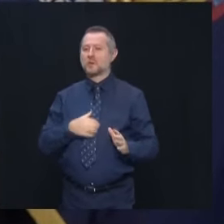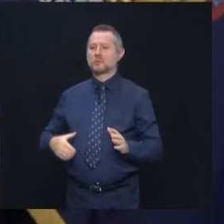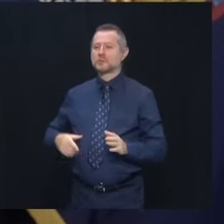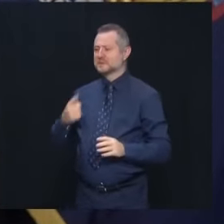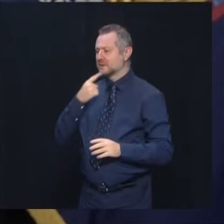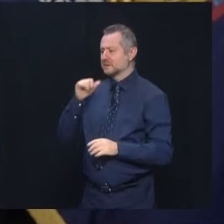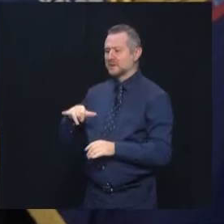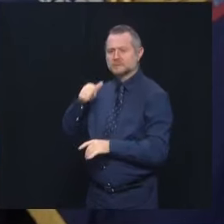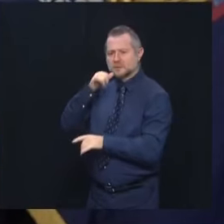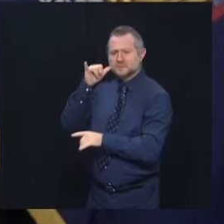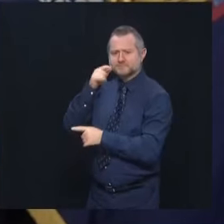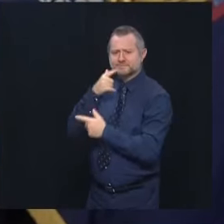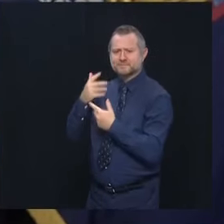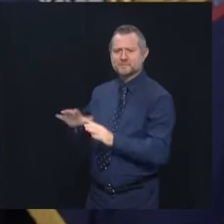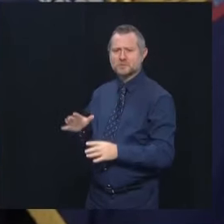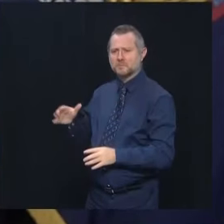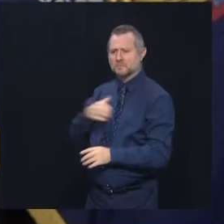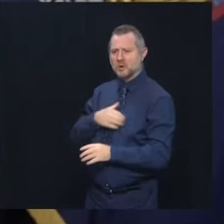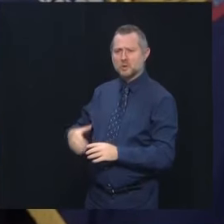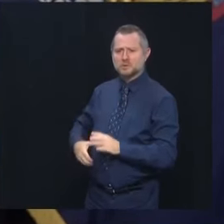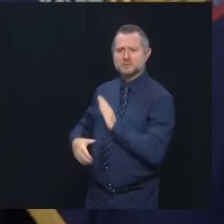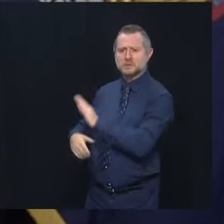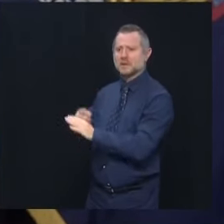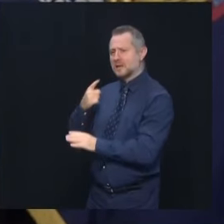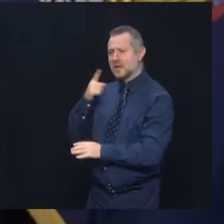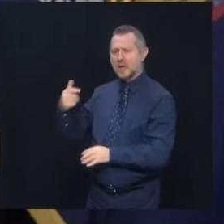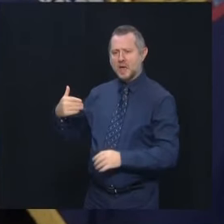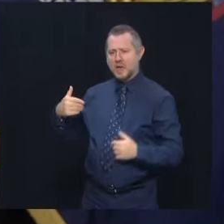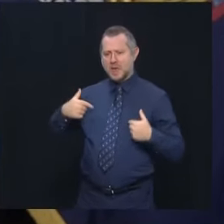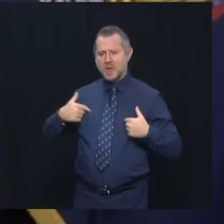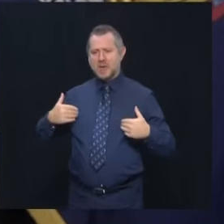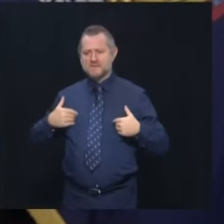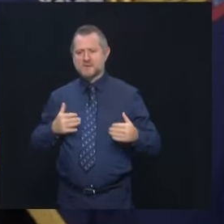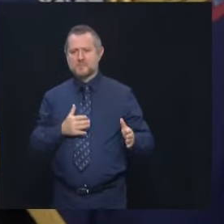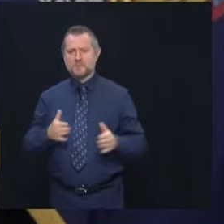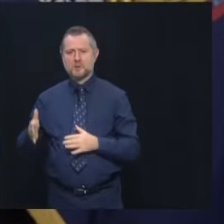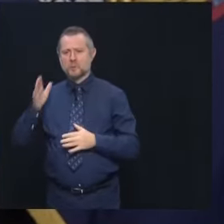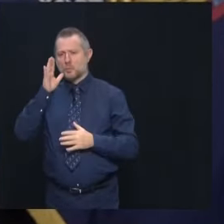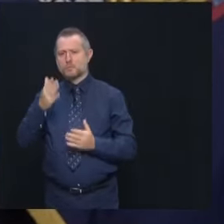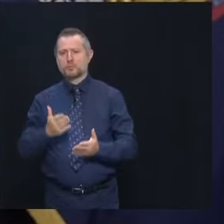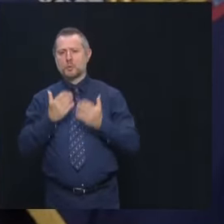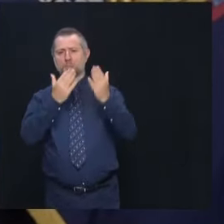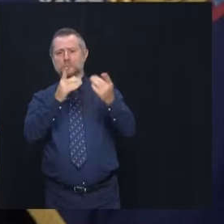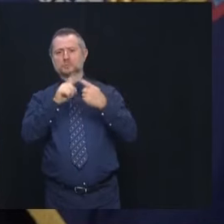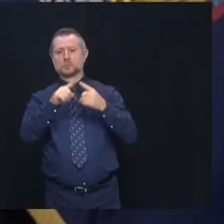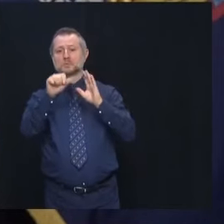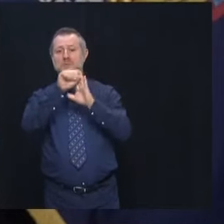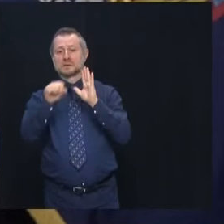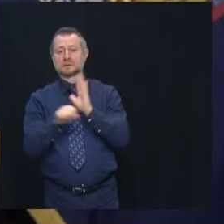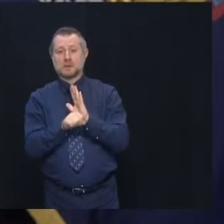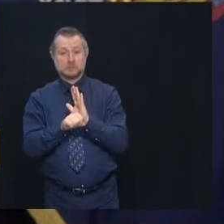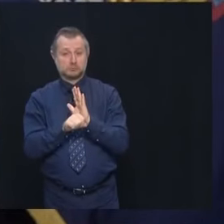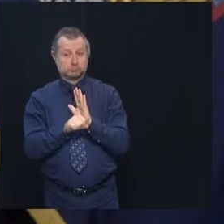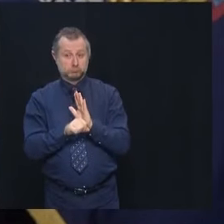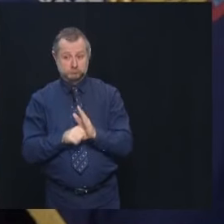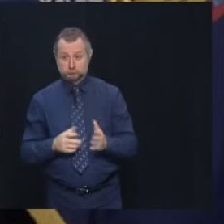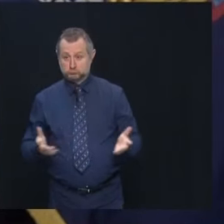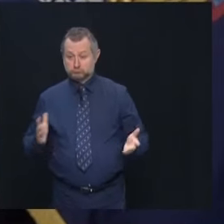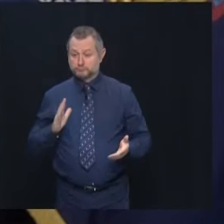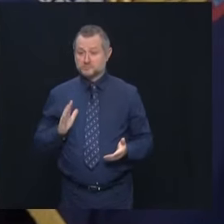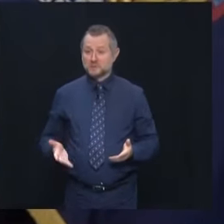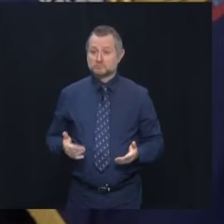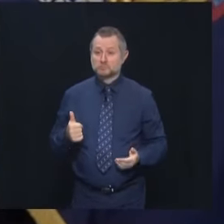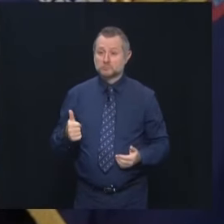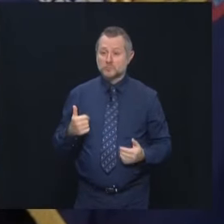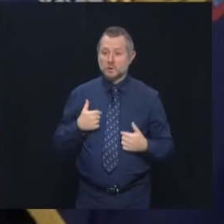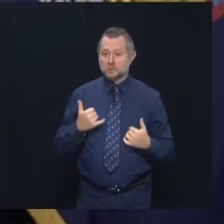The mayor said, I have a plan, I'm going to propose it to the state. Okay, now I have to